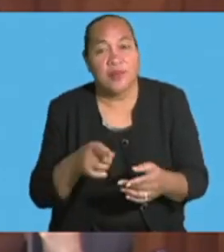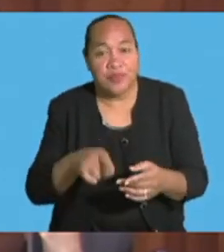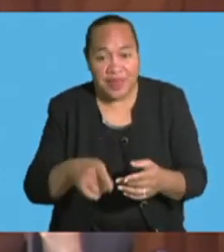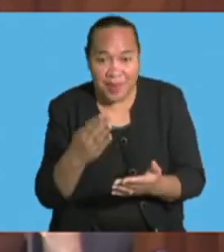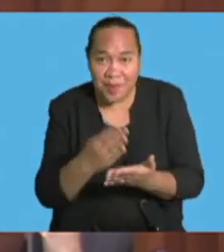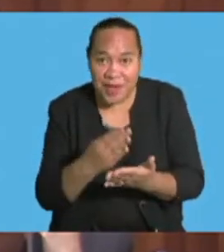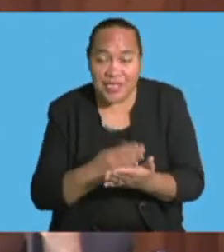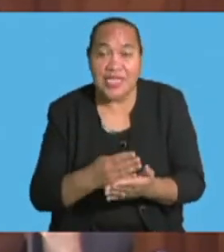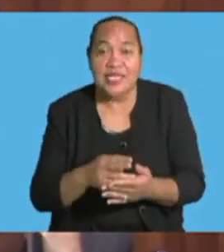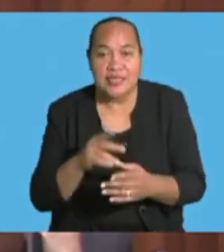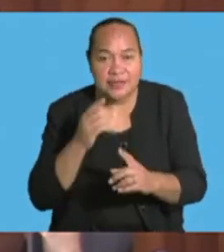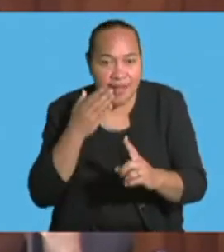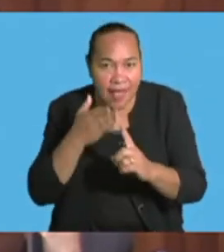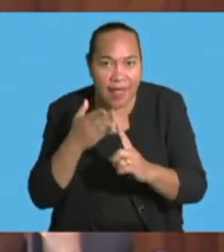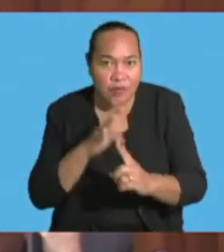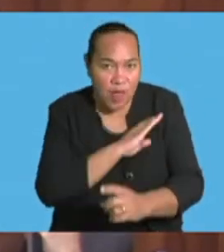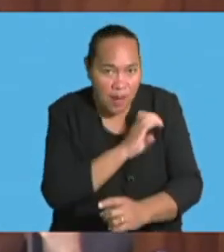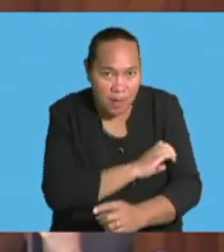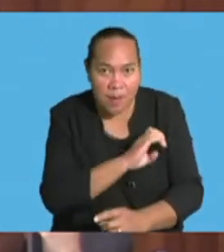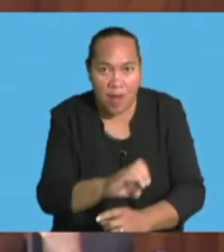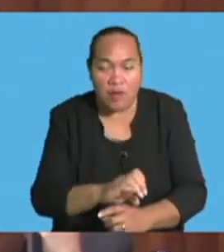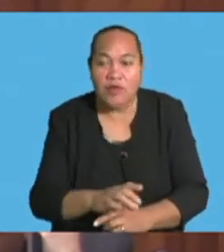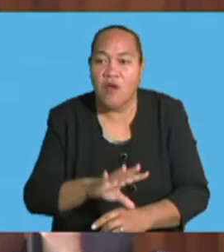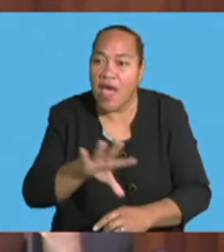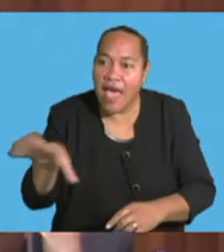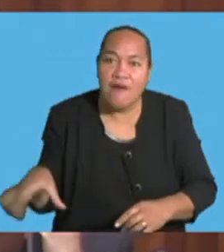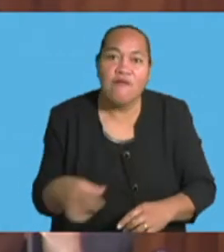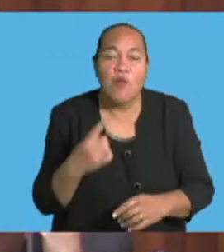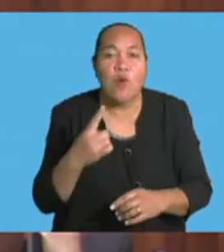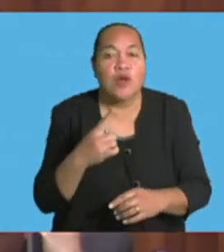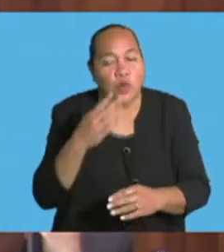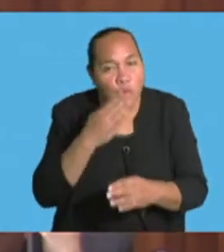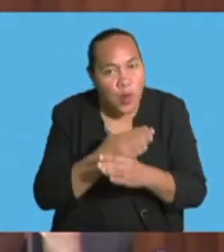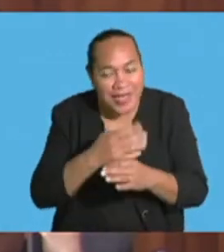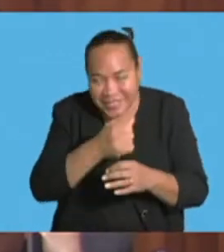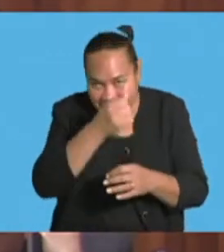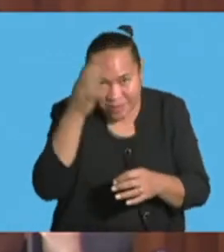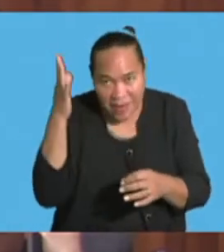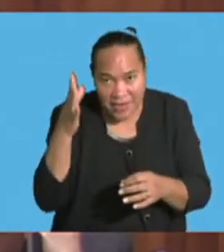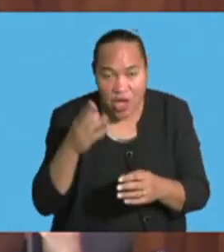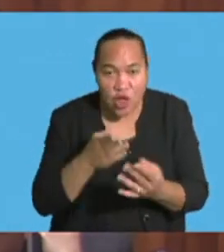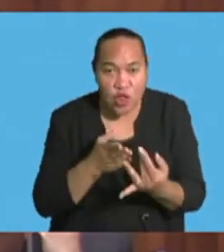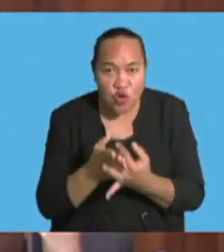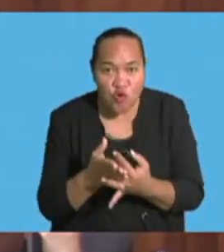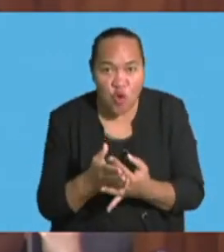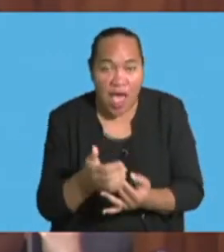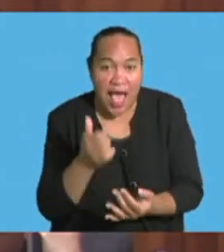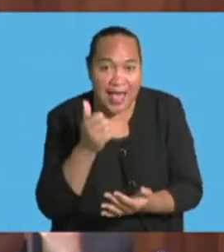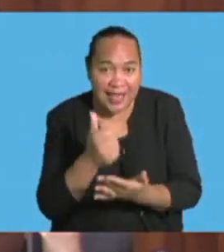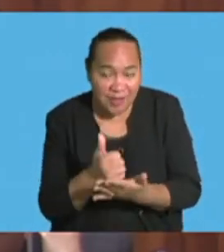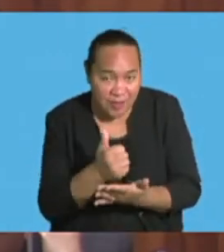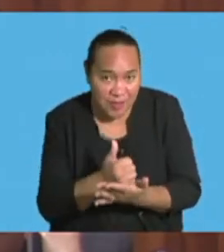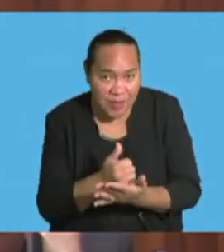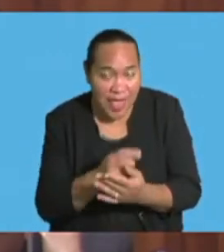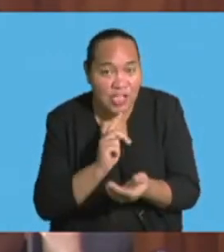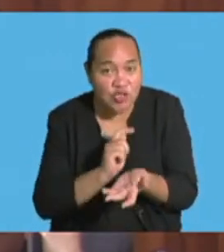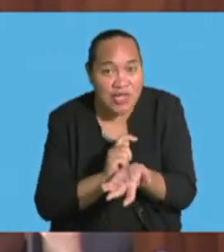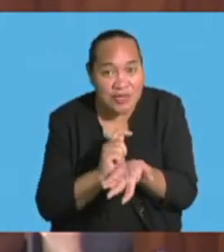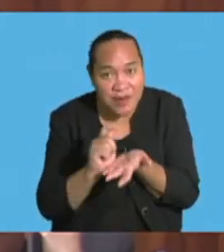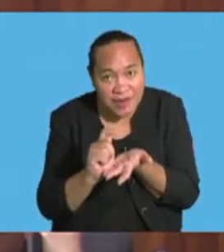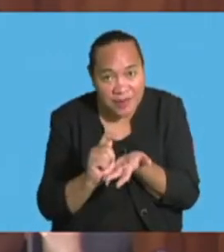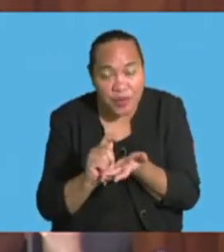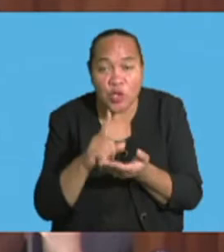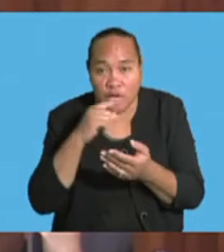empower everyone to work smarter through accountability and transparency to achieve